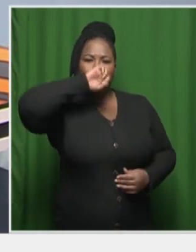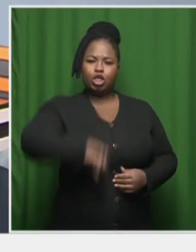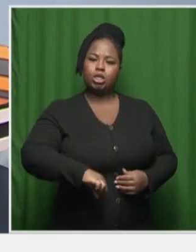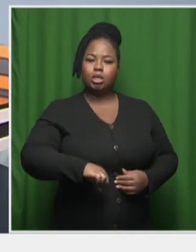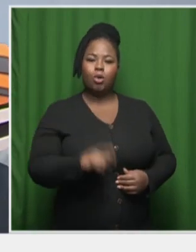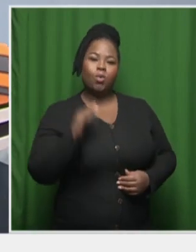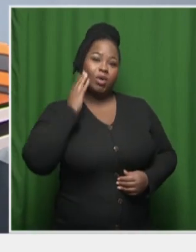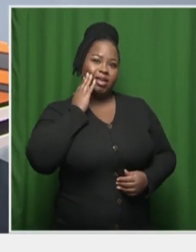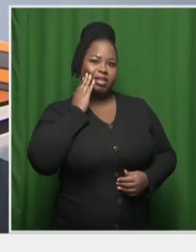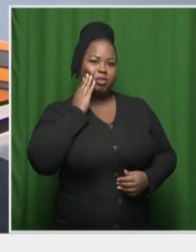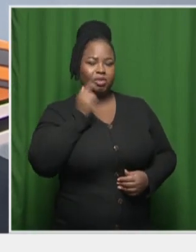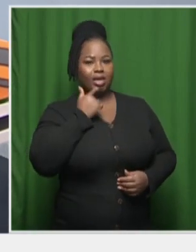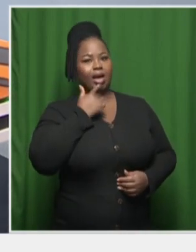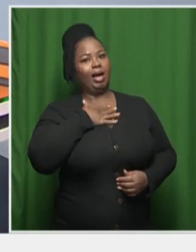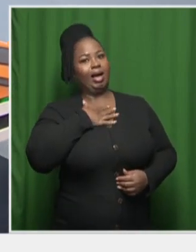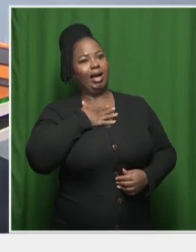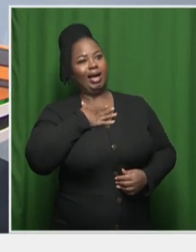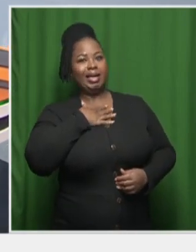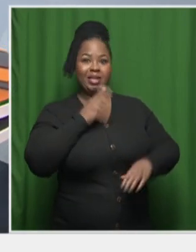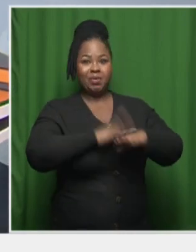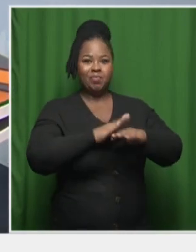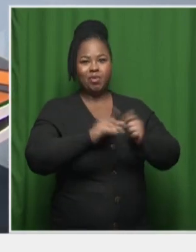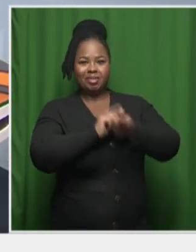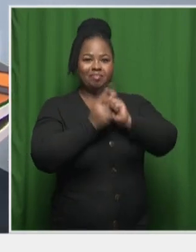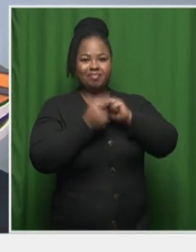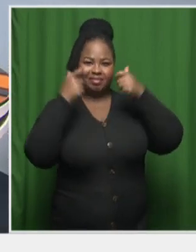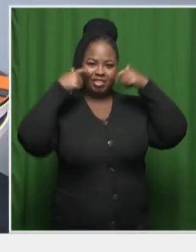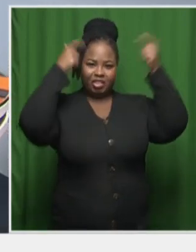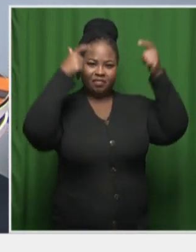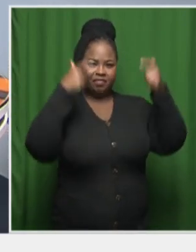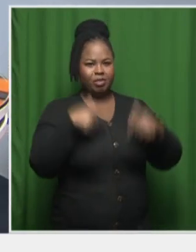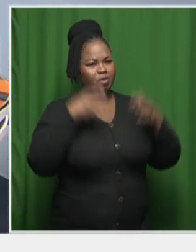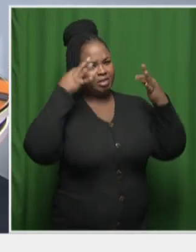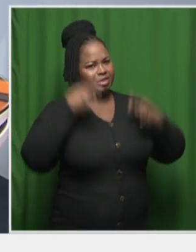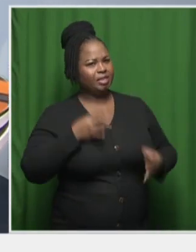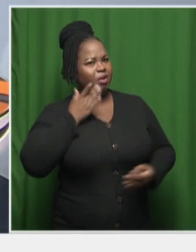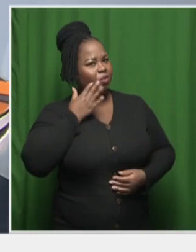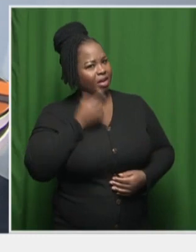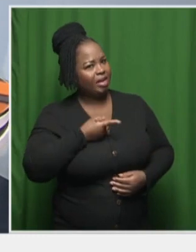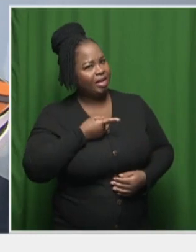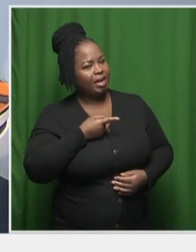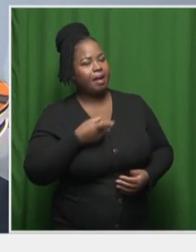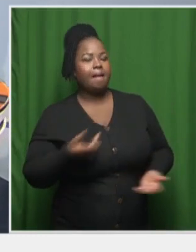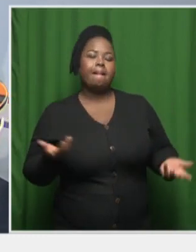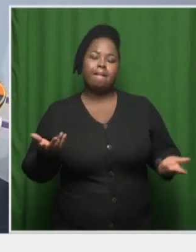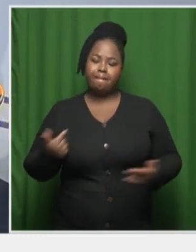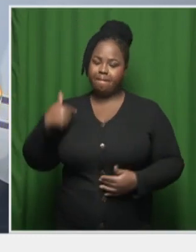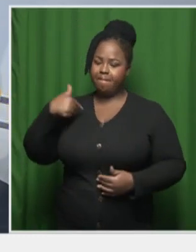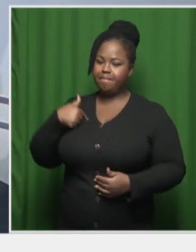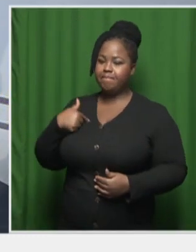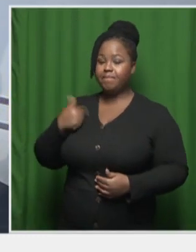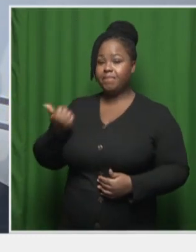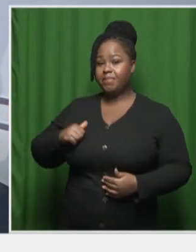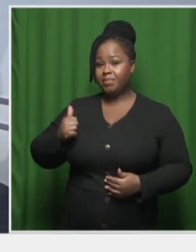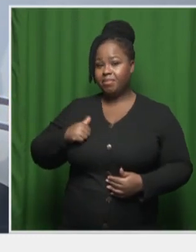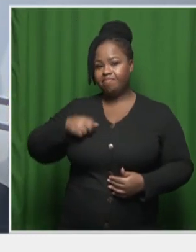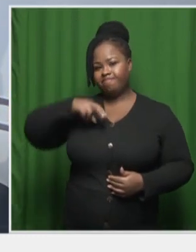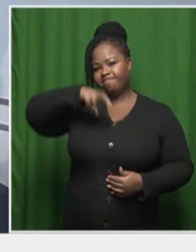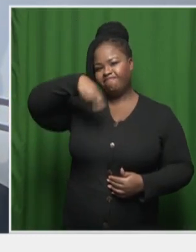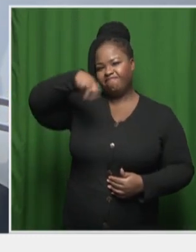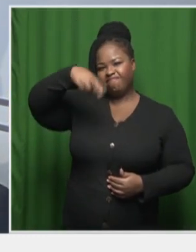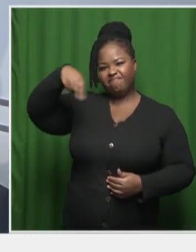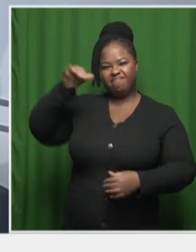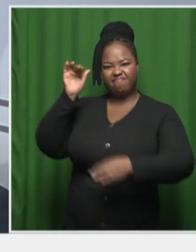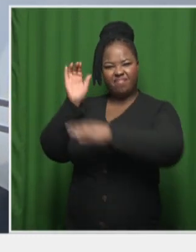say, okay, I love it more, I can even be a chef? I was fortunate enough to travel overseas. Yeah.